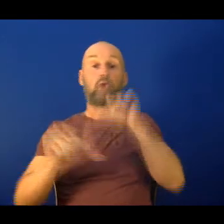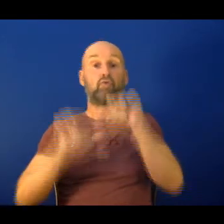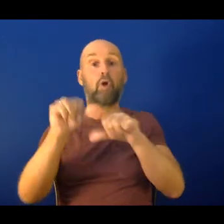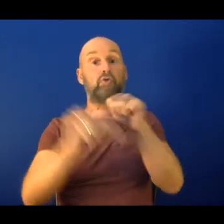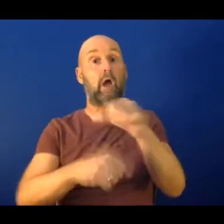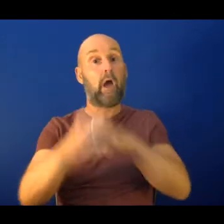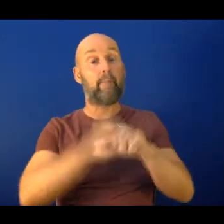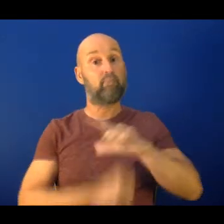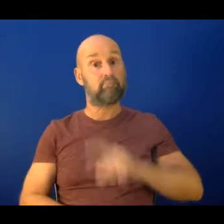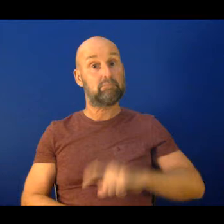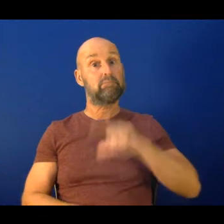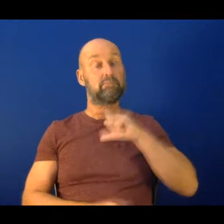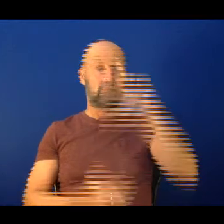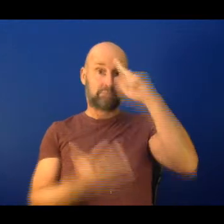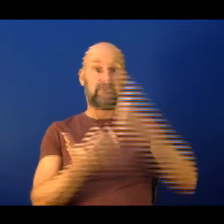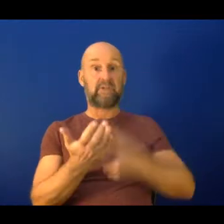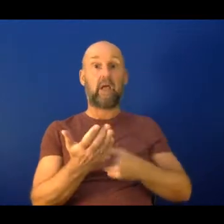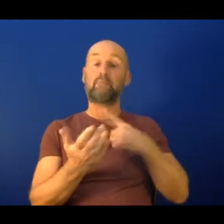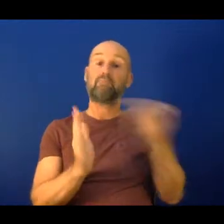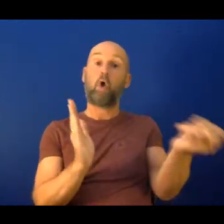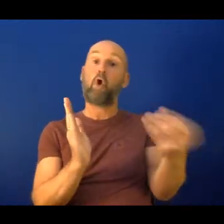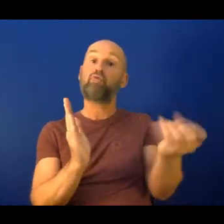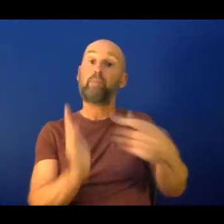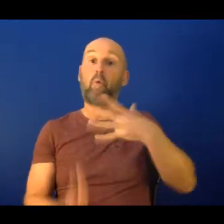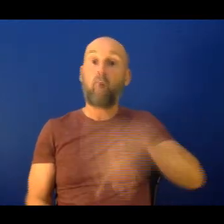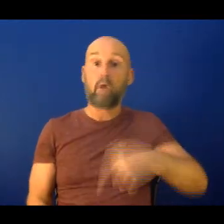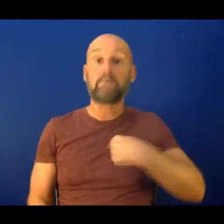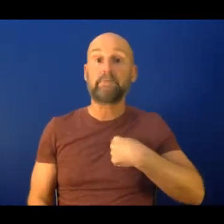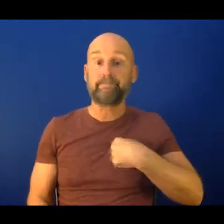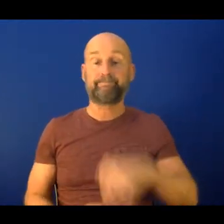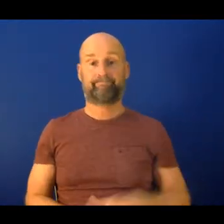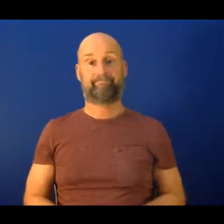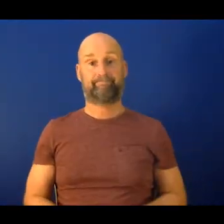more confident about deciding when I want to contribute.